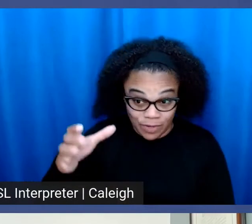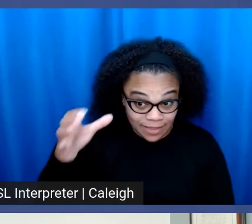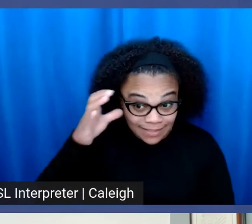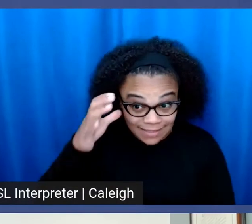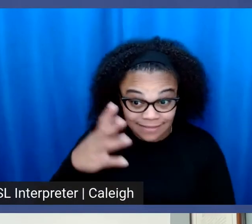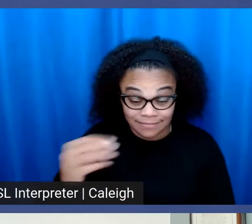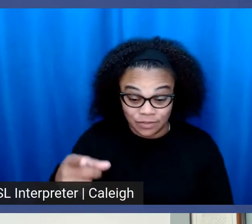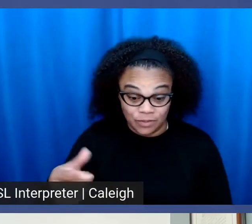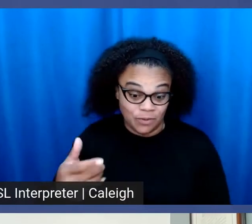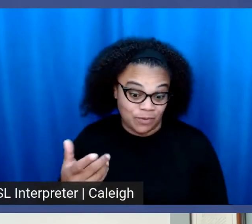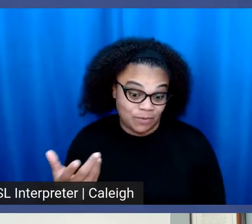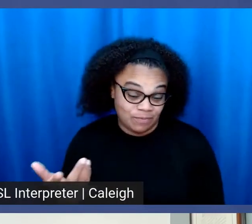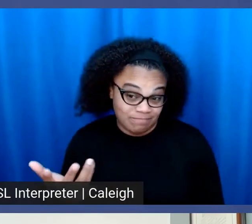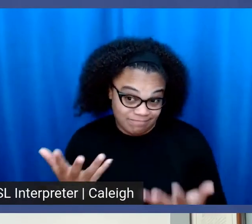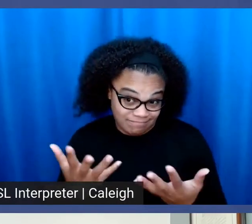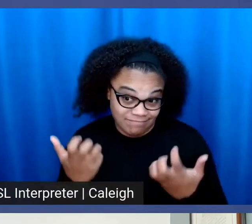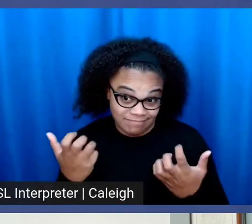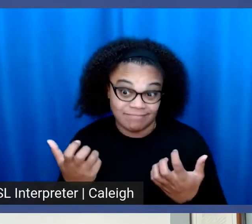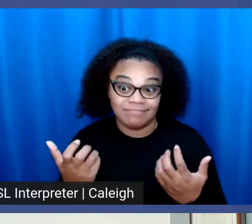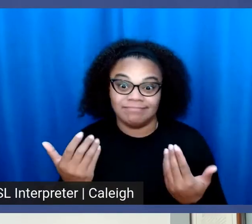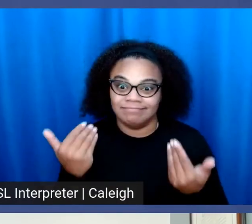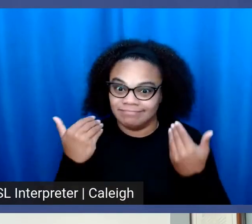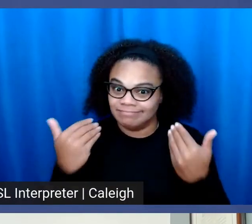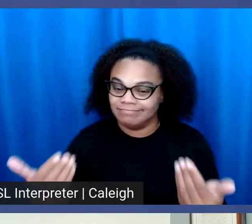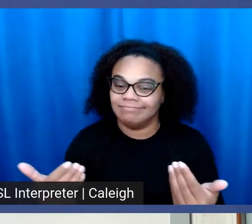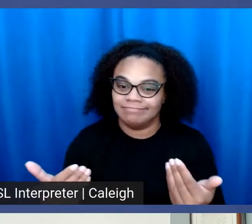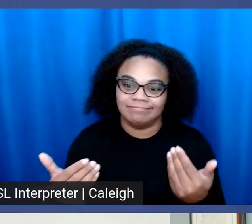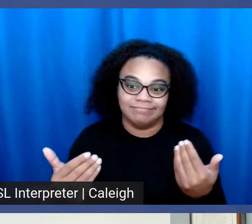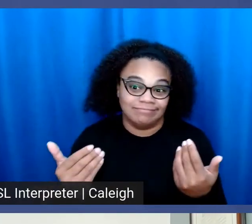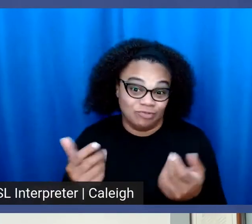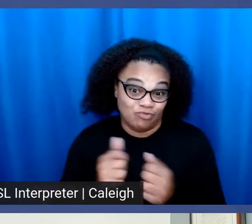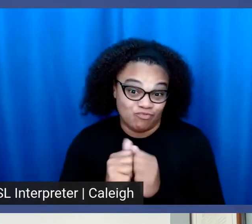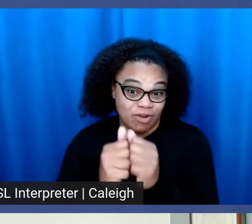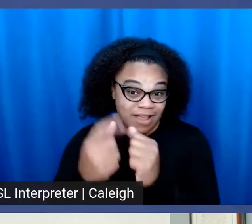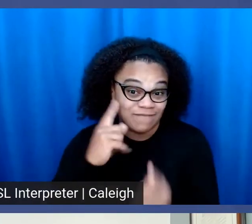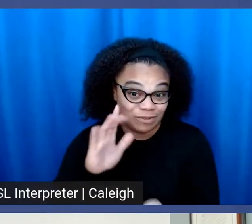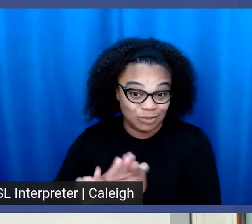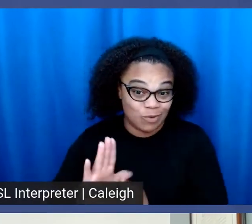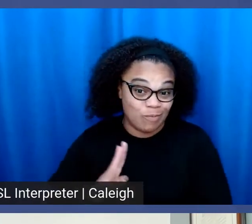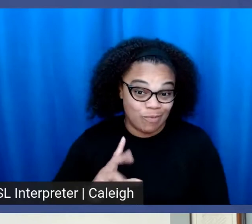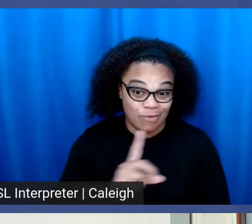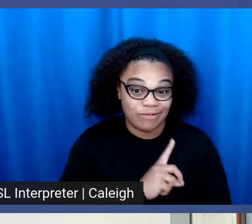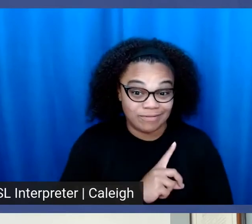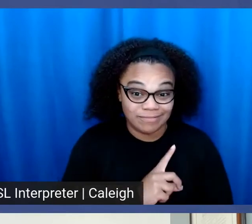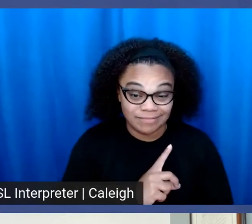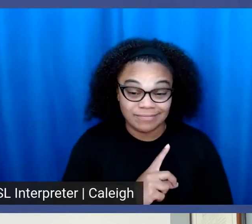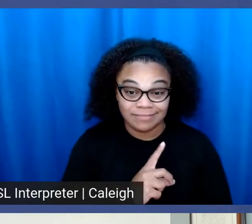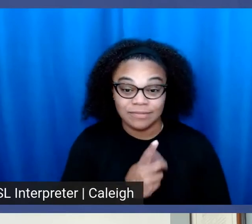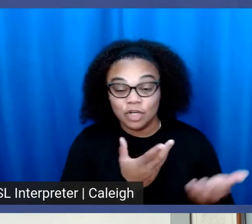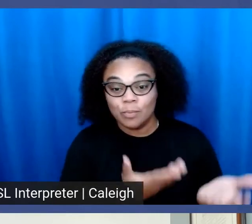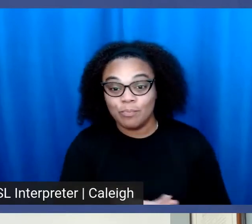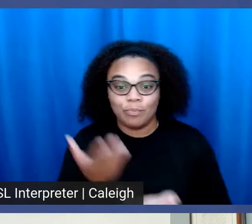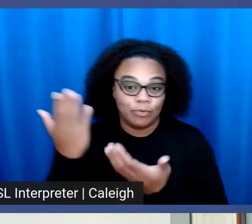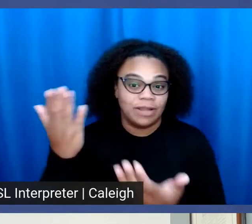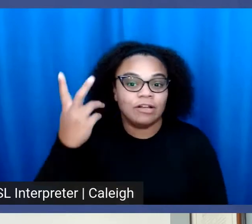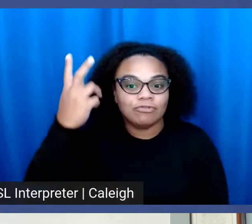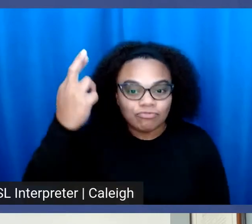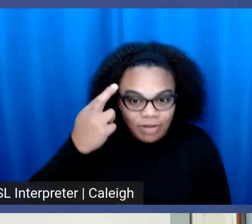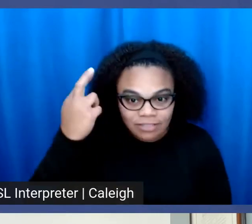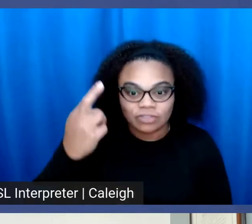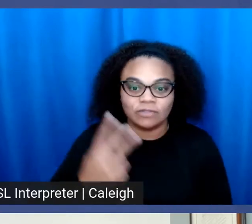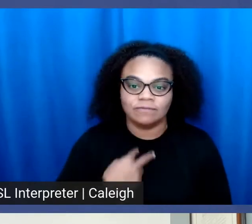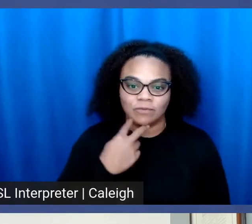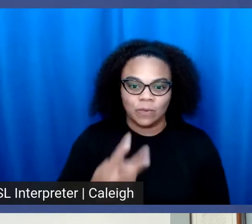have inclination, run for your school board. Bring a rational voice to the discourse.